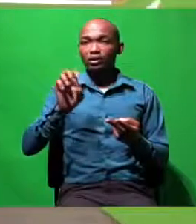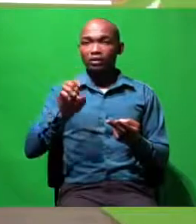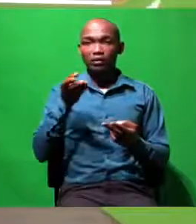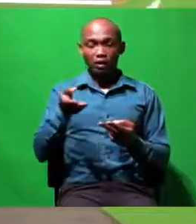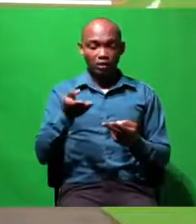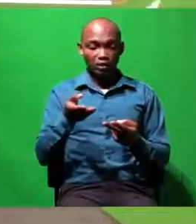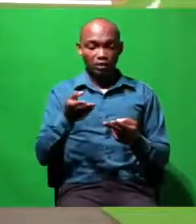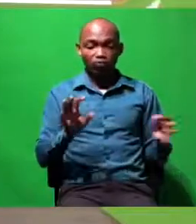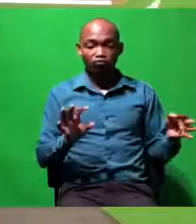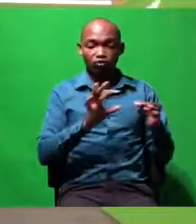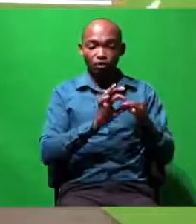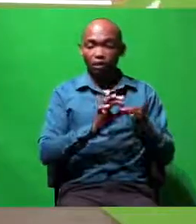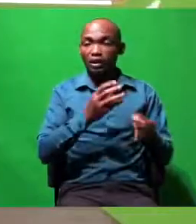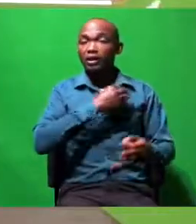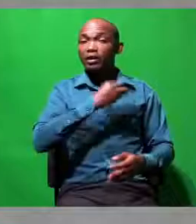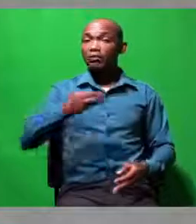the president.